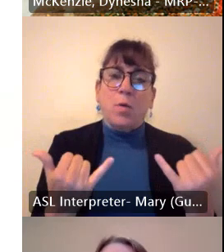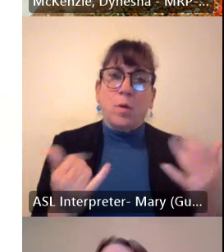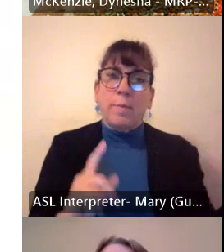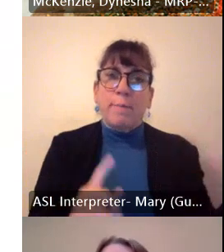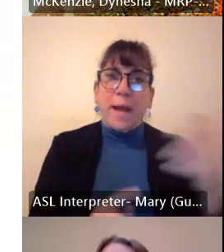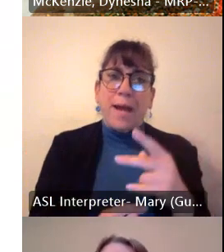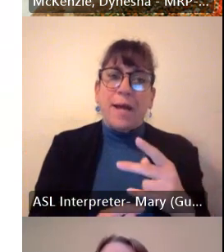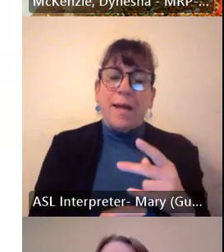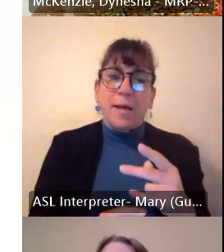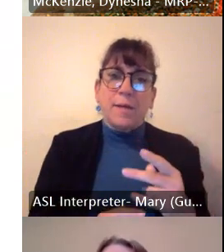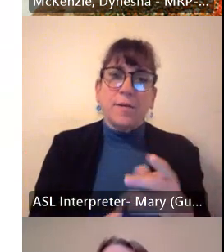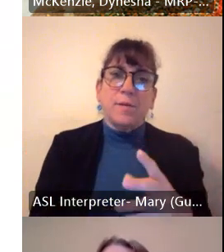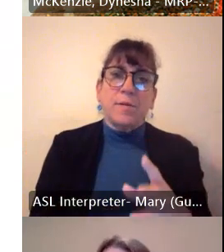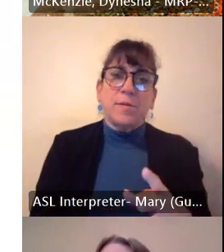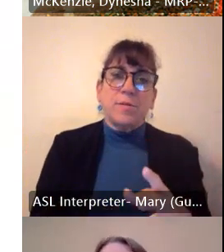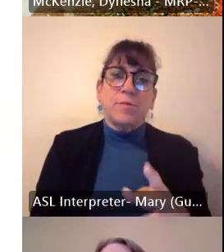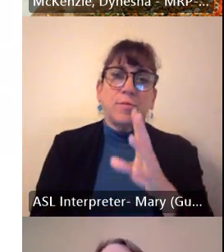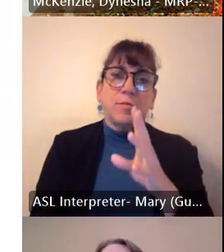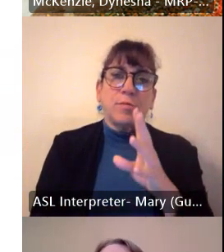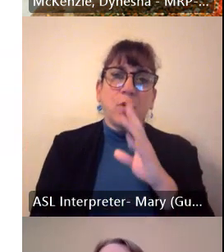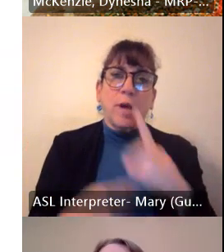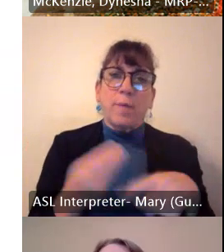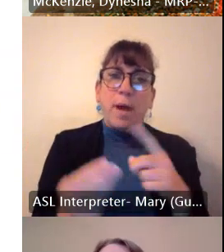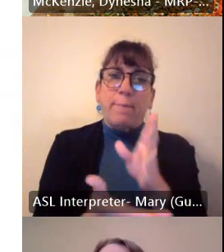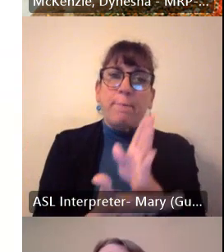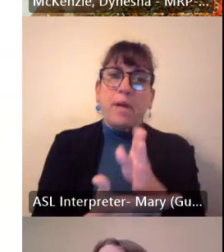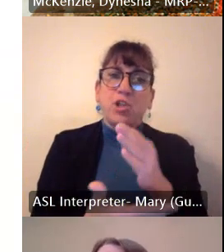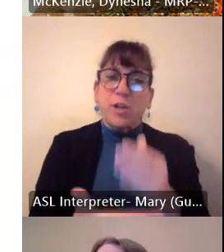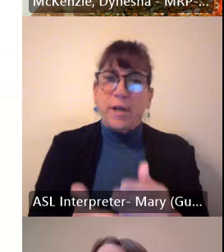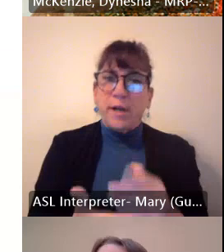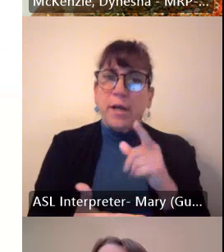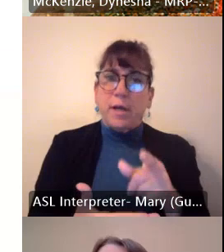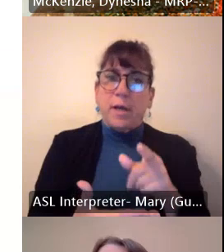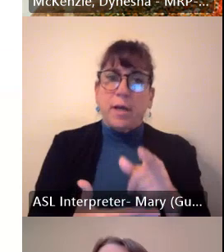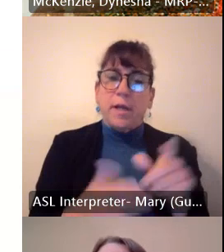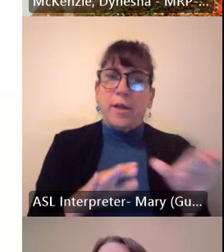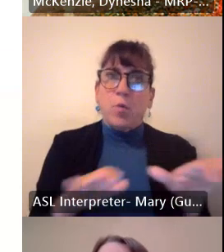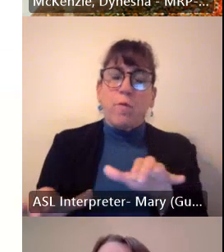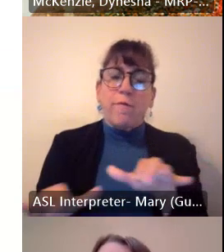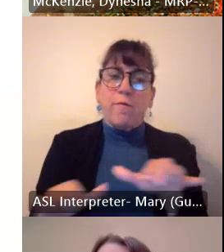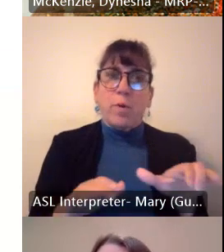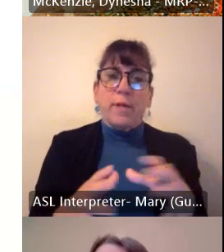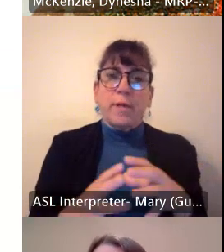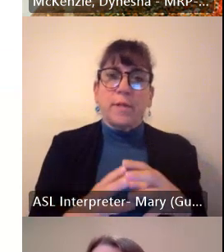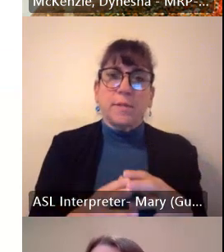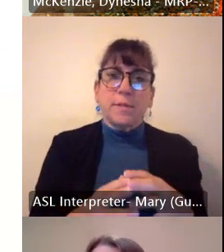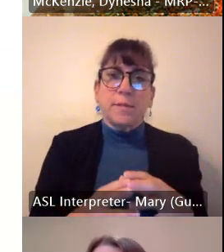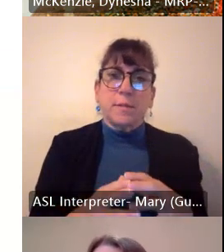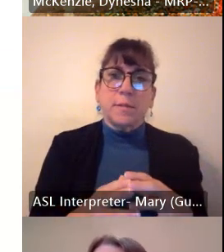we're now back to talking in budget. The performance. I would